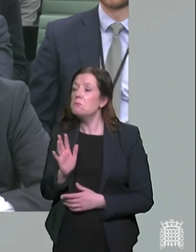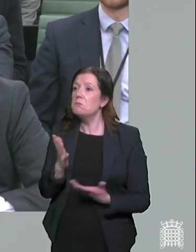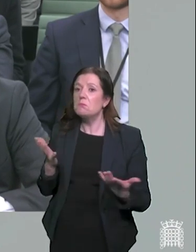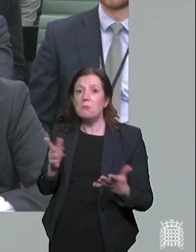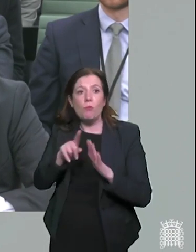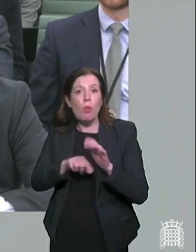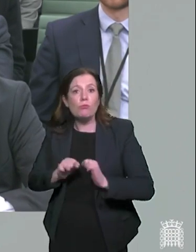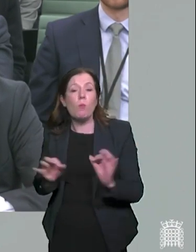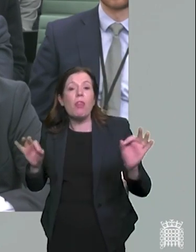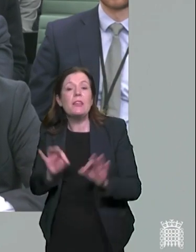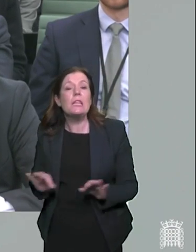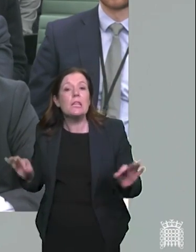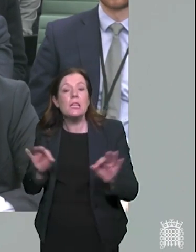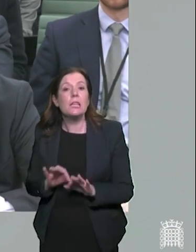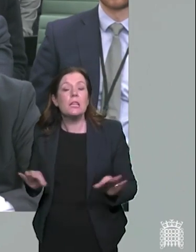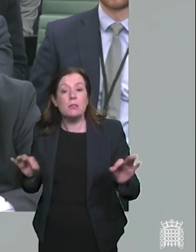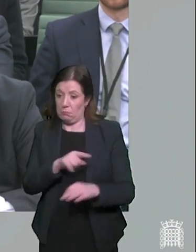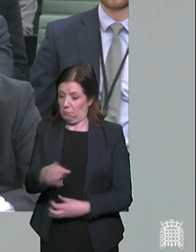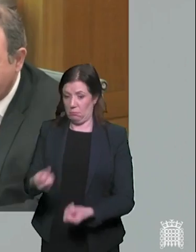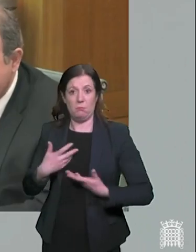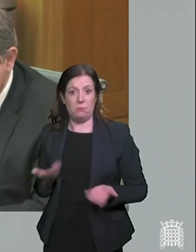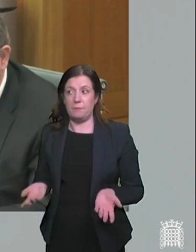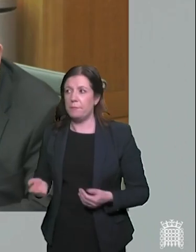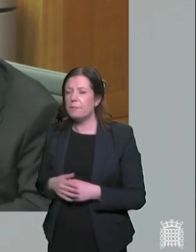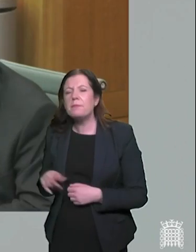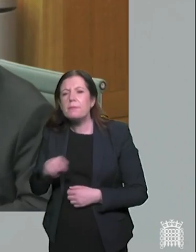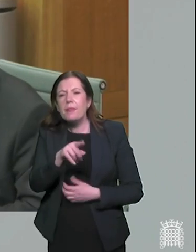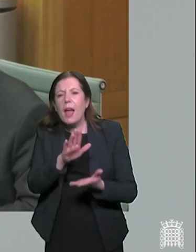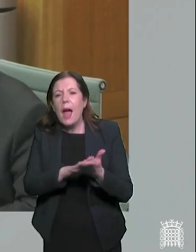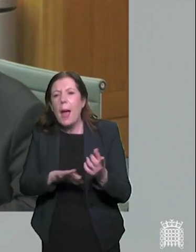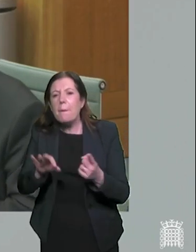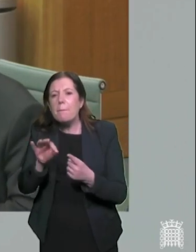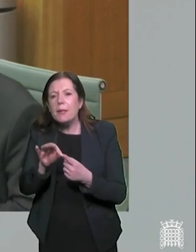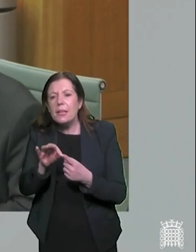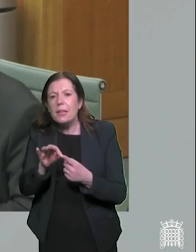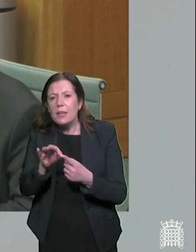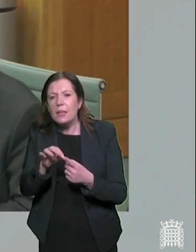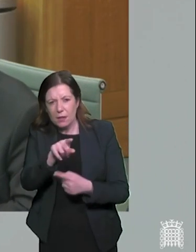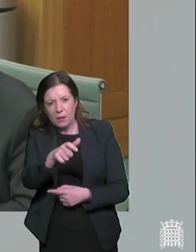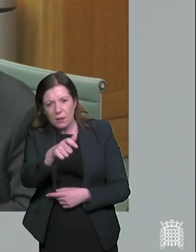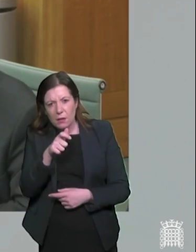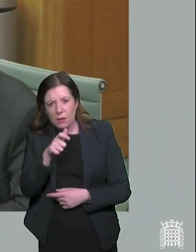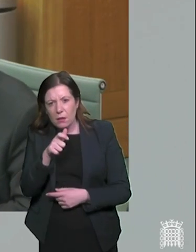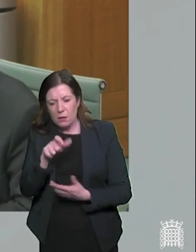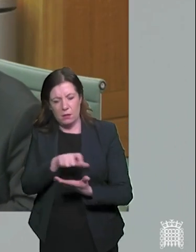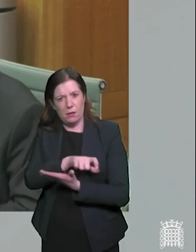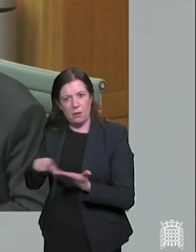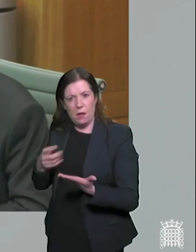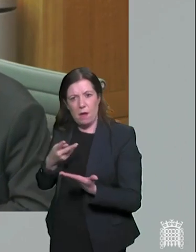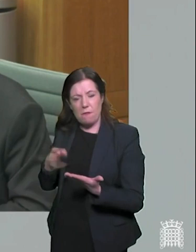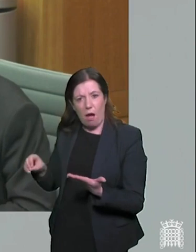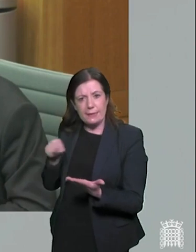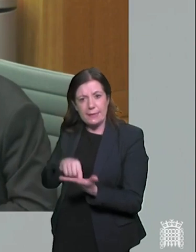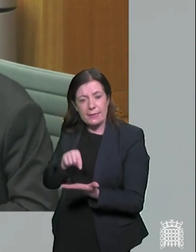hadn't broken the rules, and that's what they said. The MPs that you're referring to are the ones at paragraph 90 of